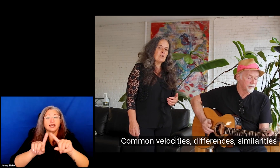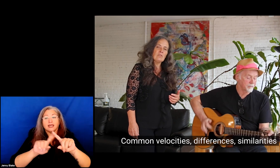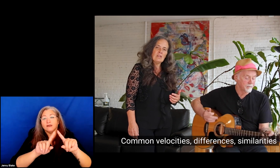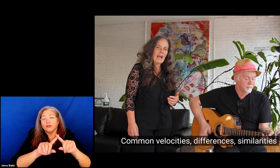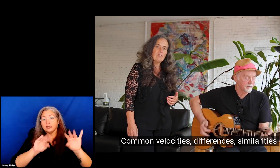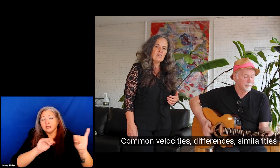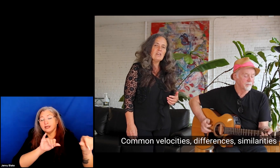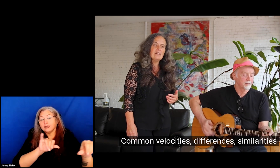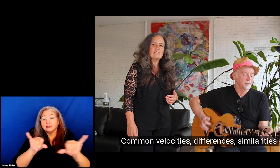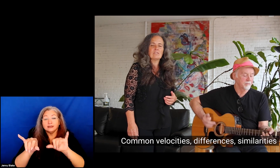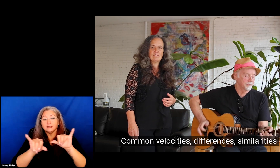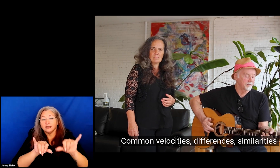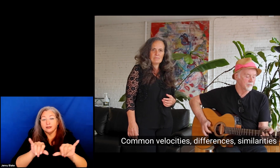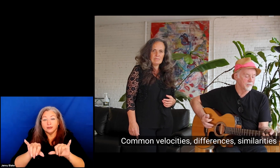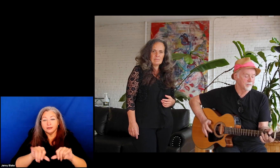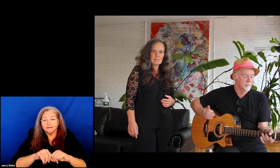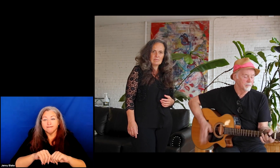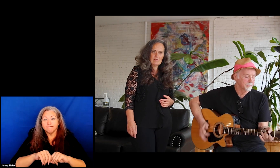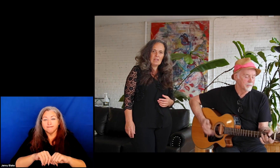differences, similarities.